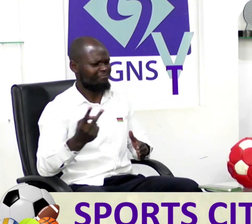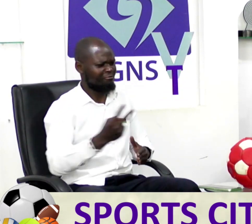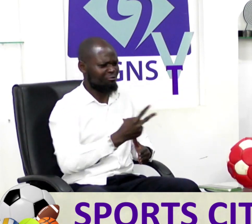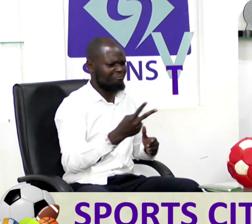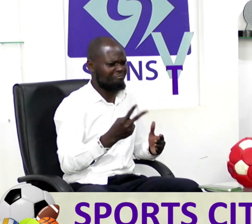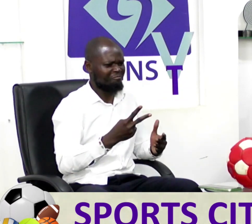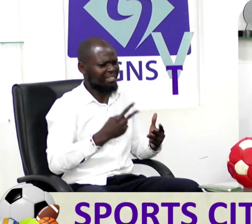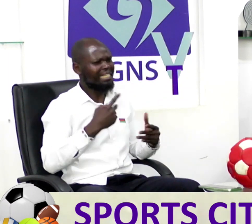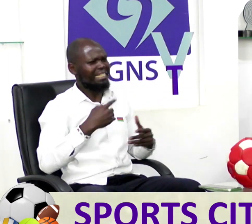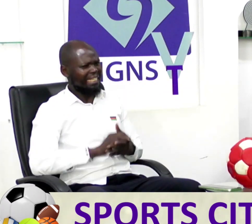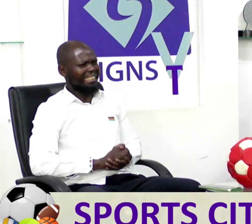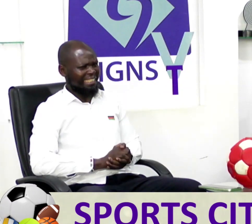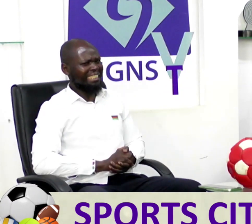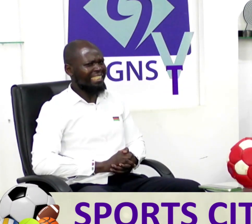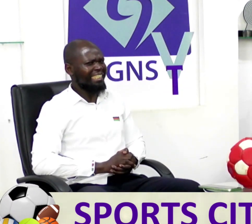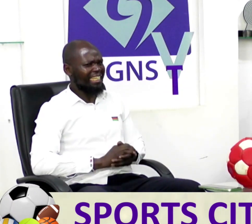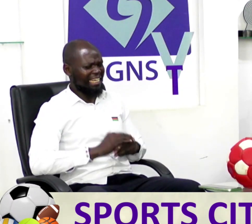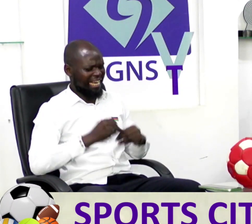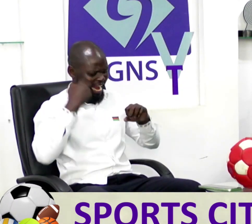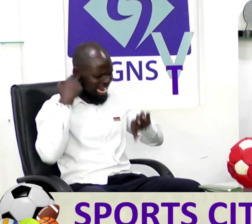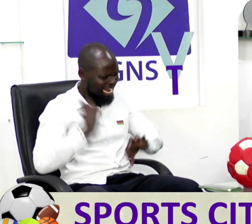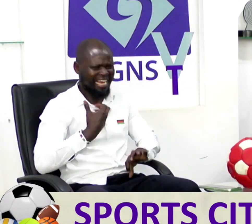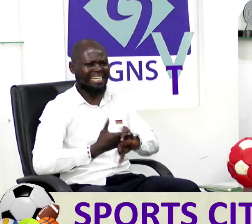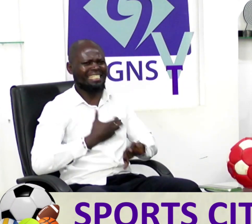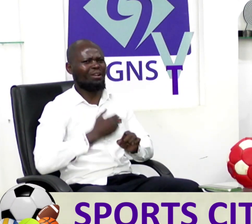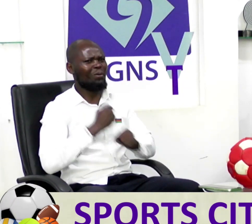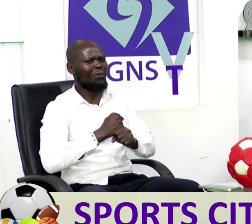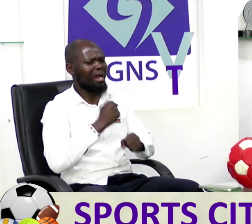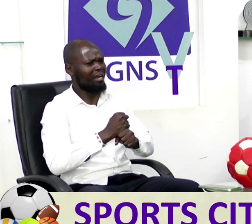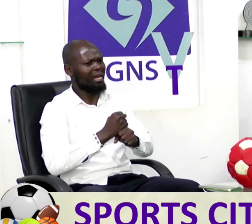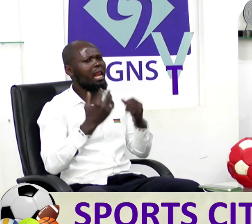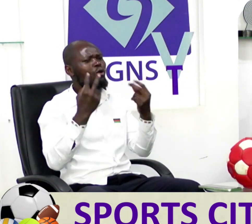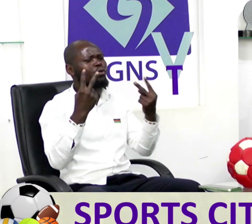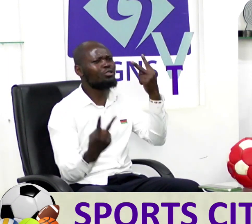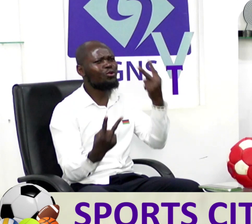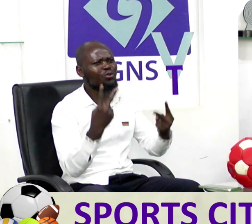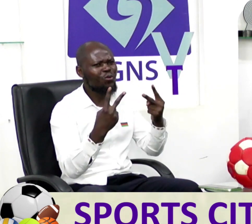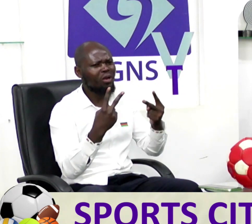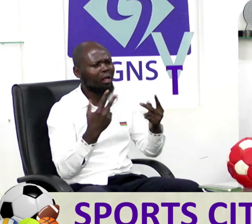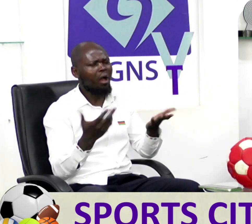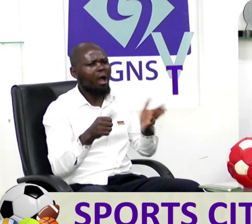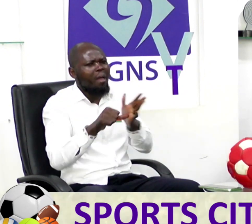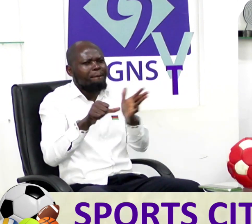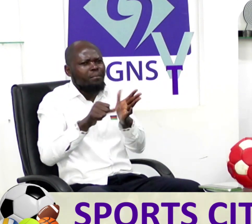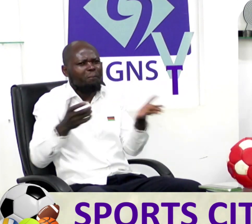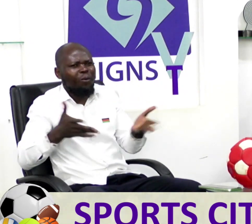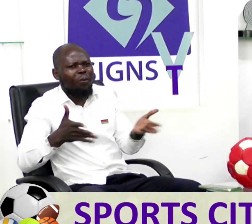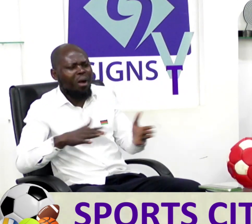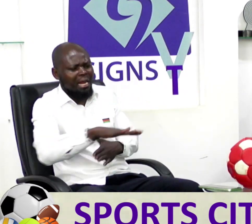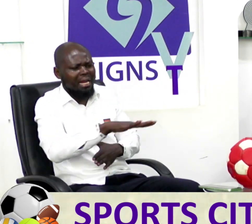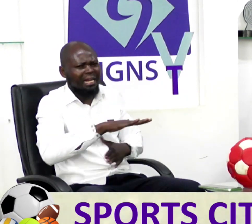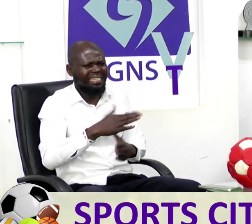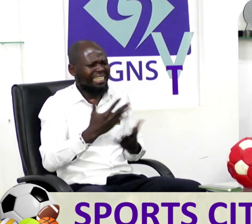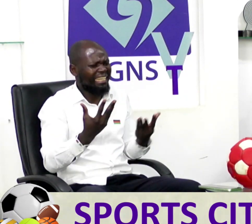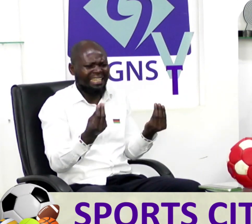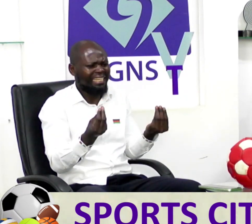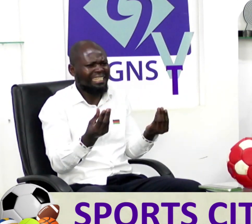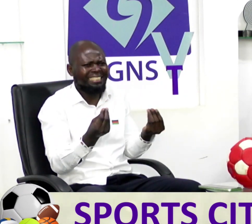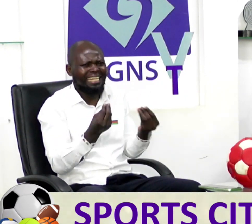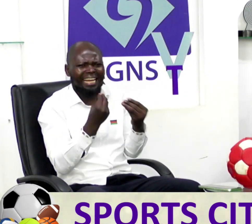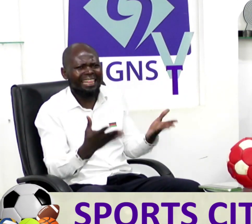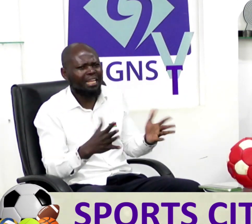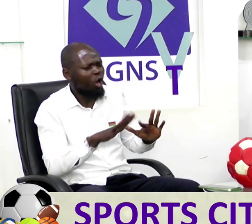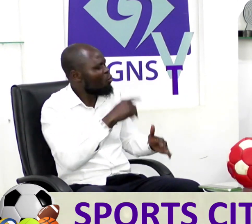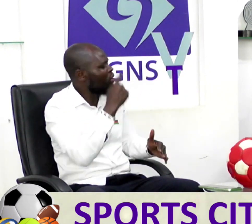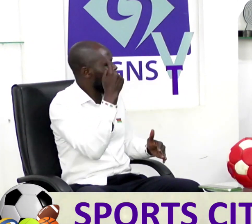have a successful engagement. Do you think Bandari and Kariobangi Sharks, where was the problem